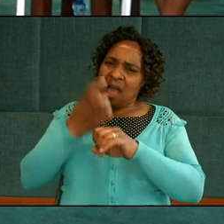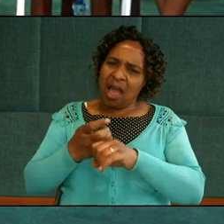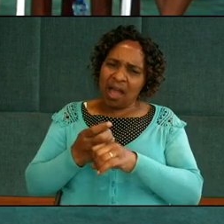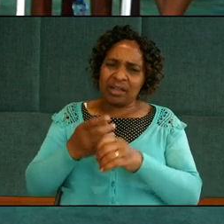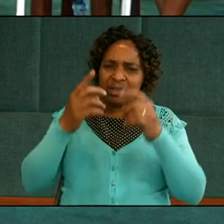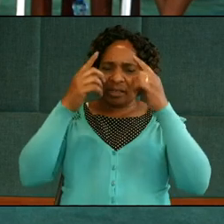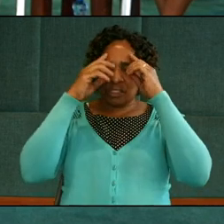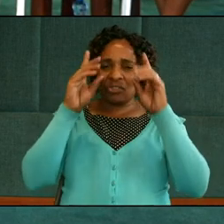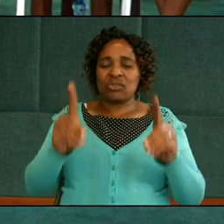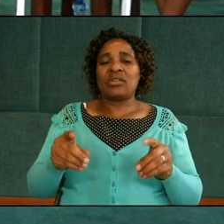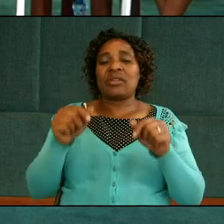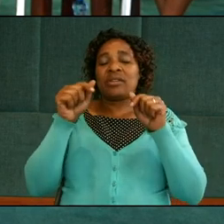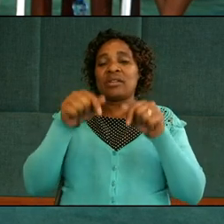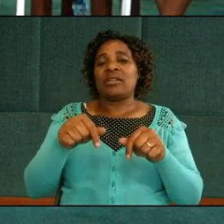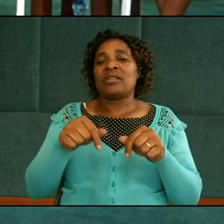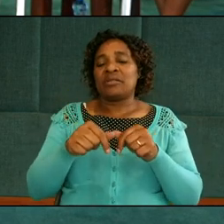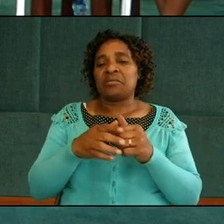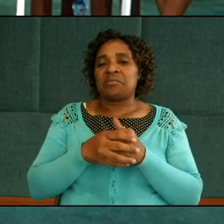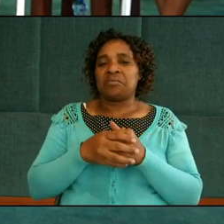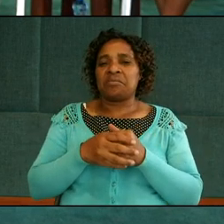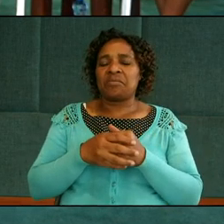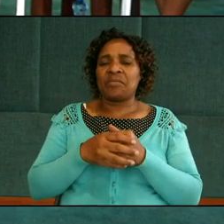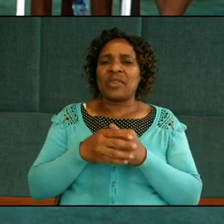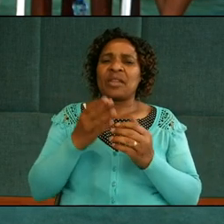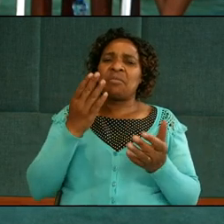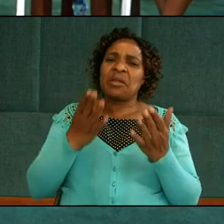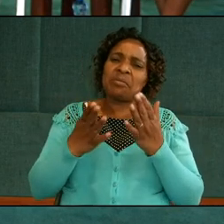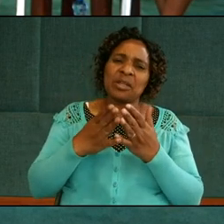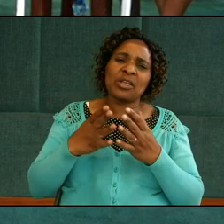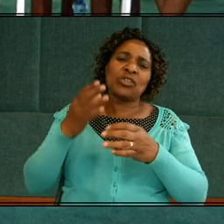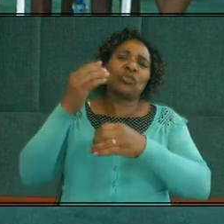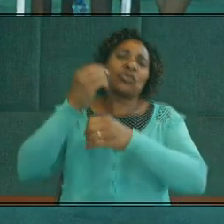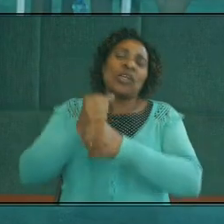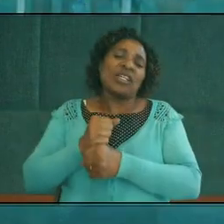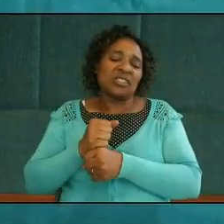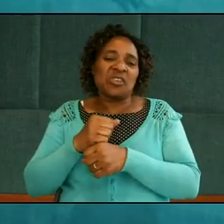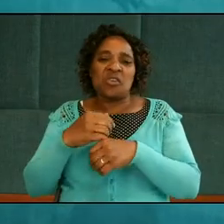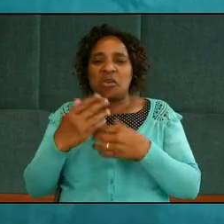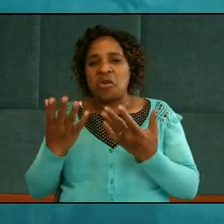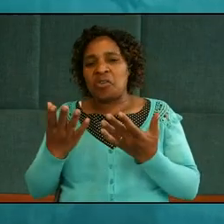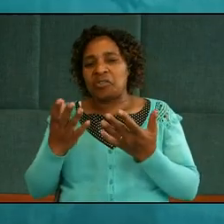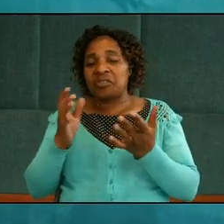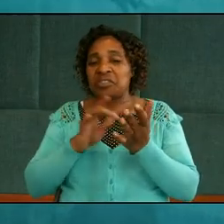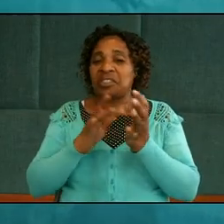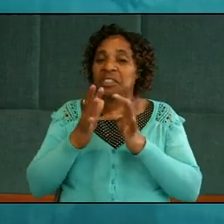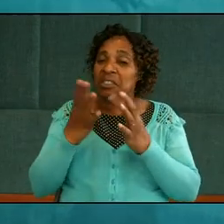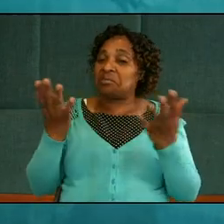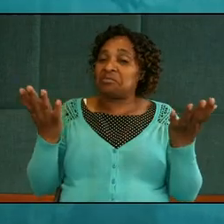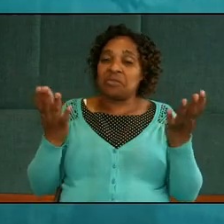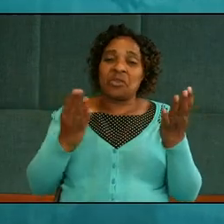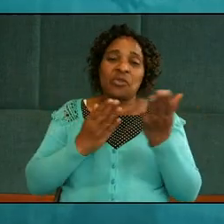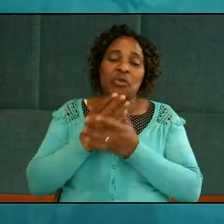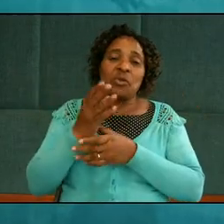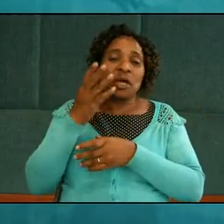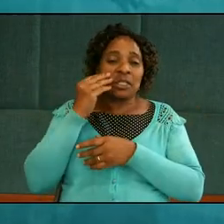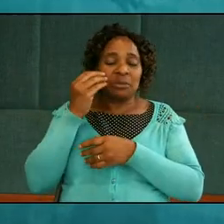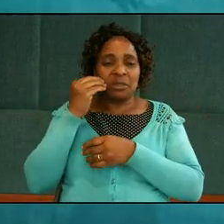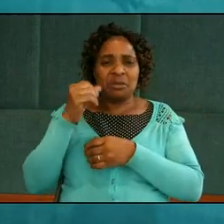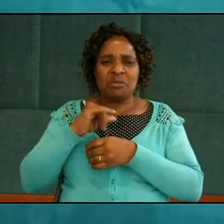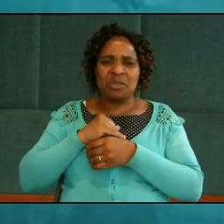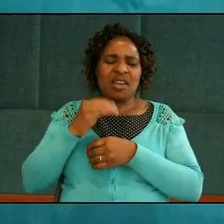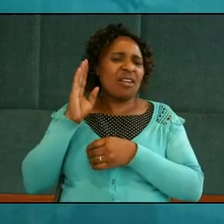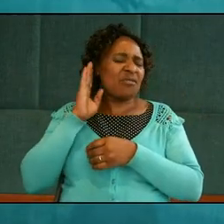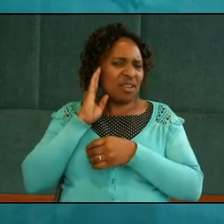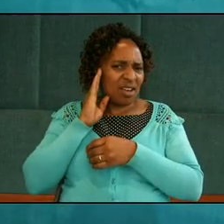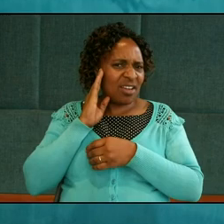decision of this was whether or not to trust Jesus. think from the experience I have had, it seems